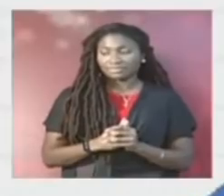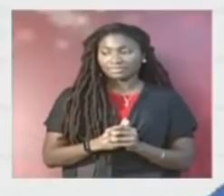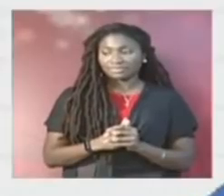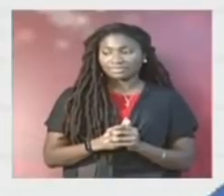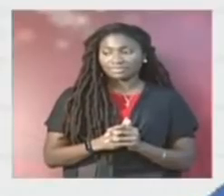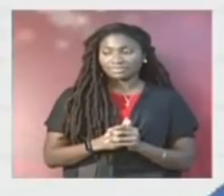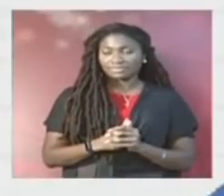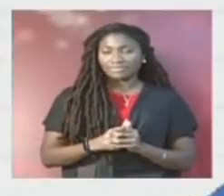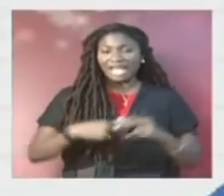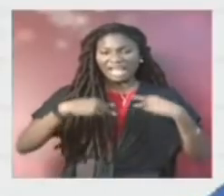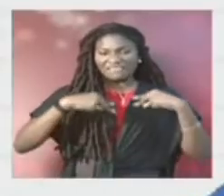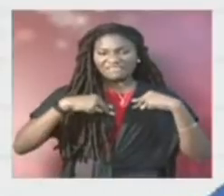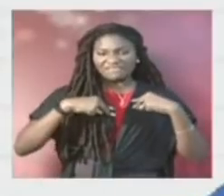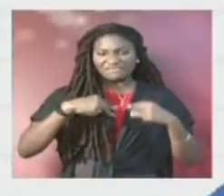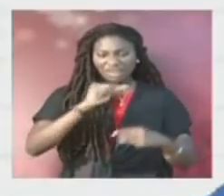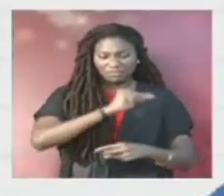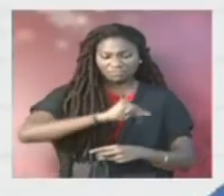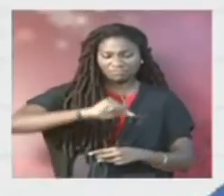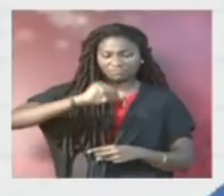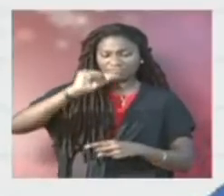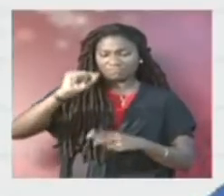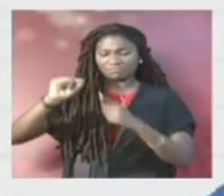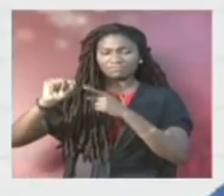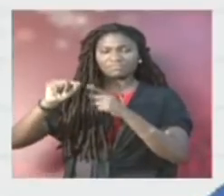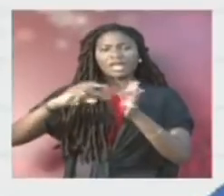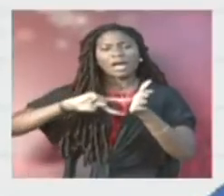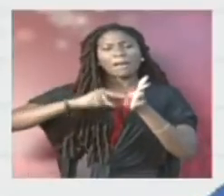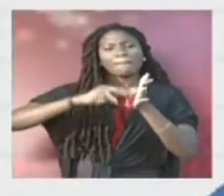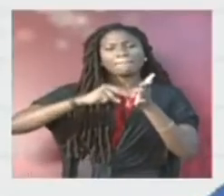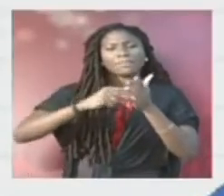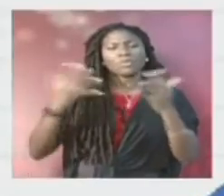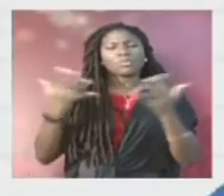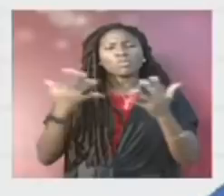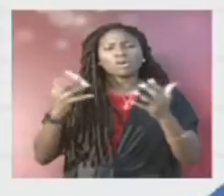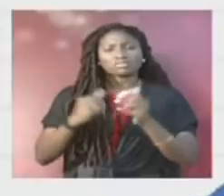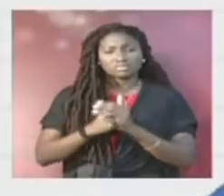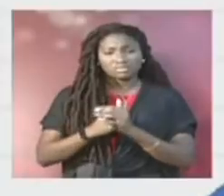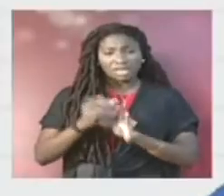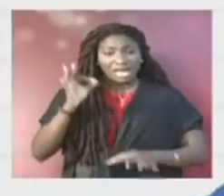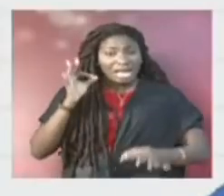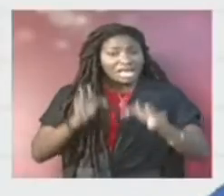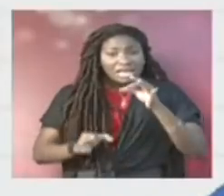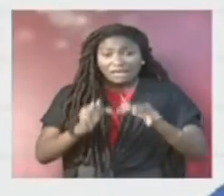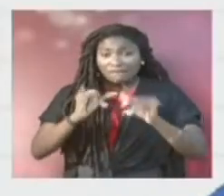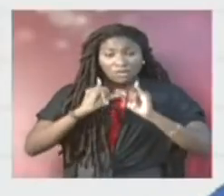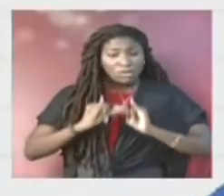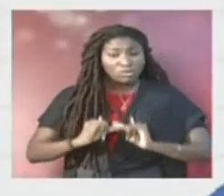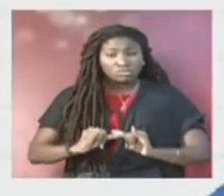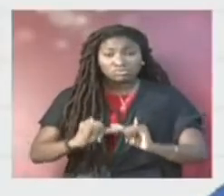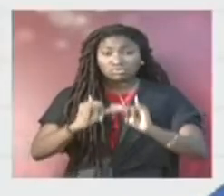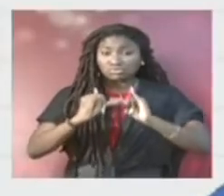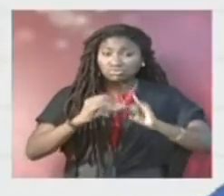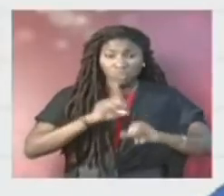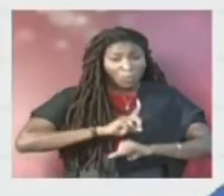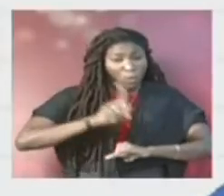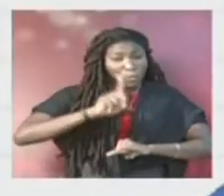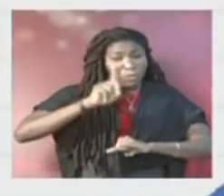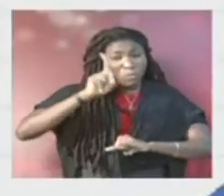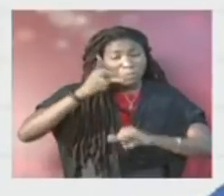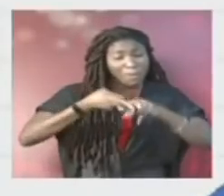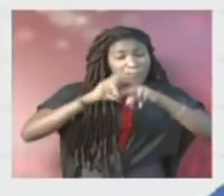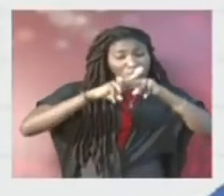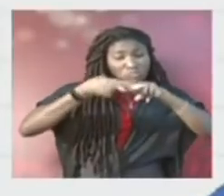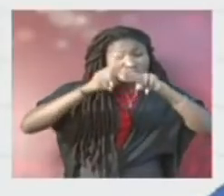green line shows if we had continued at the pace we were going between the 14th and 28th of April, where we expected